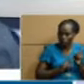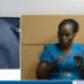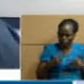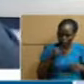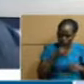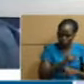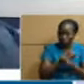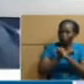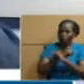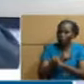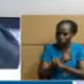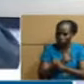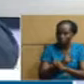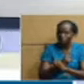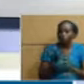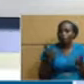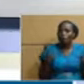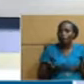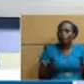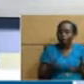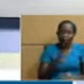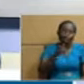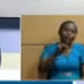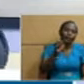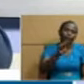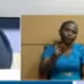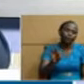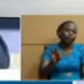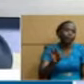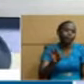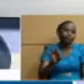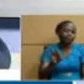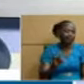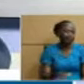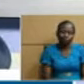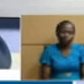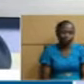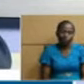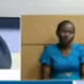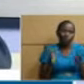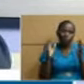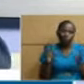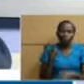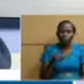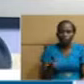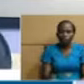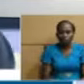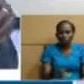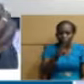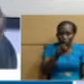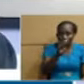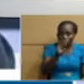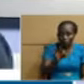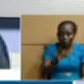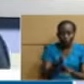some literature interchanges the two, is the NSSF, which is a very big mistake. Because NSSF, like I